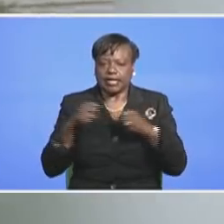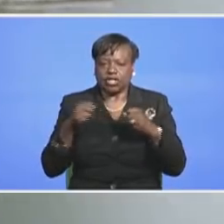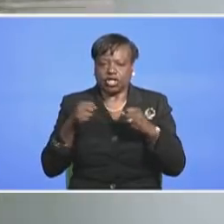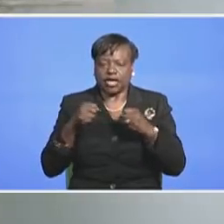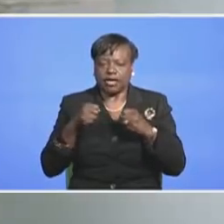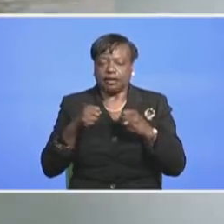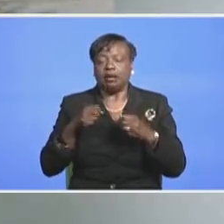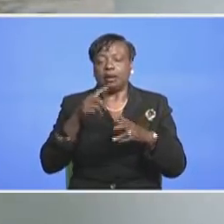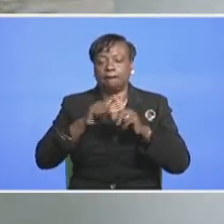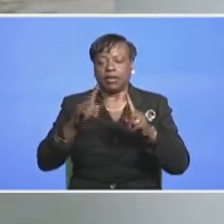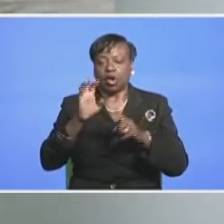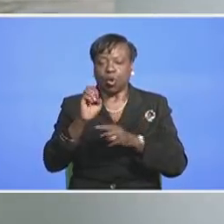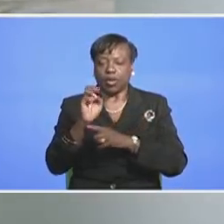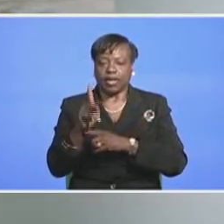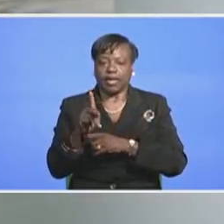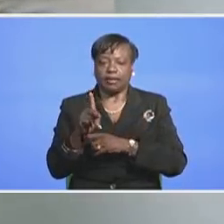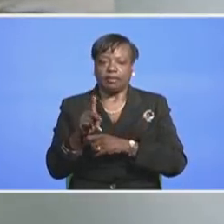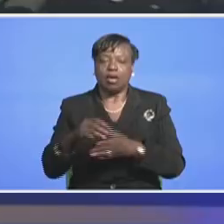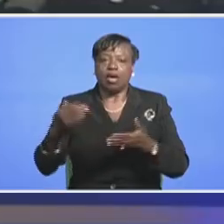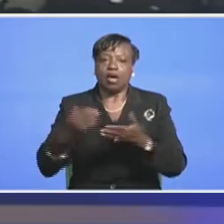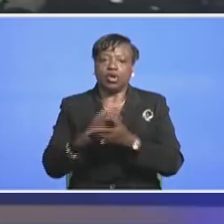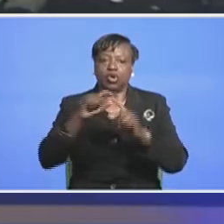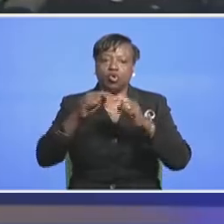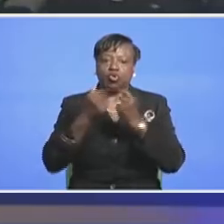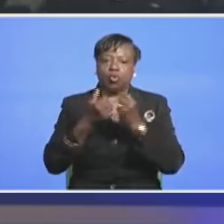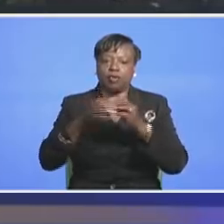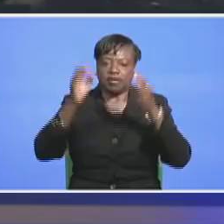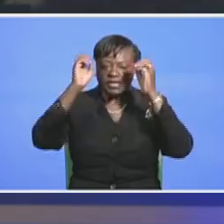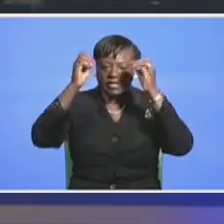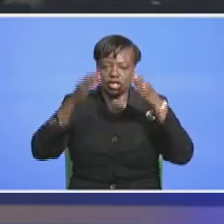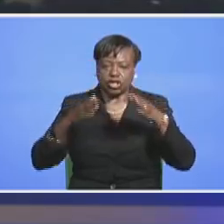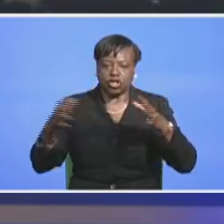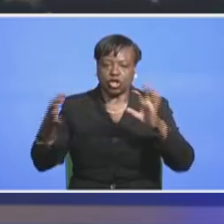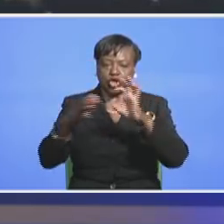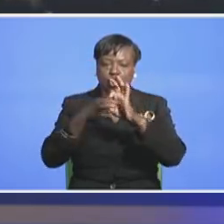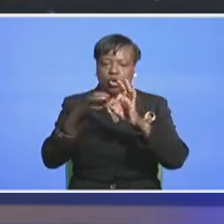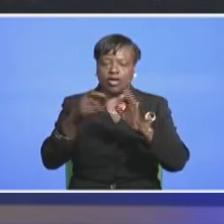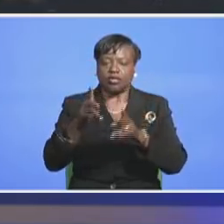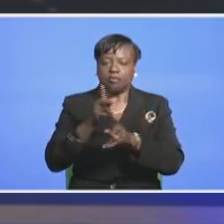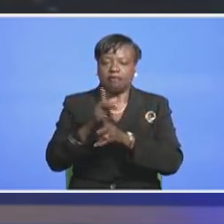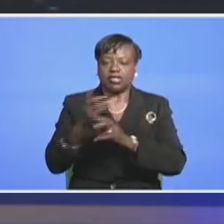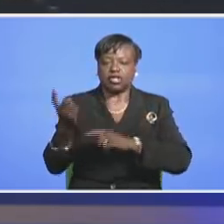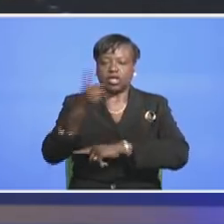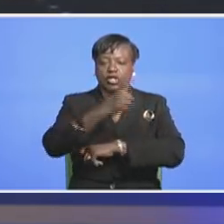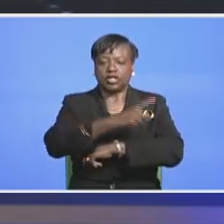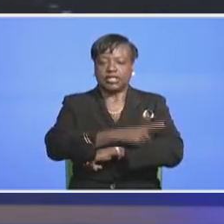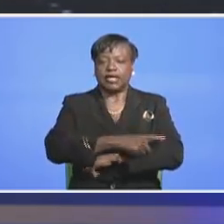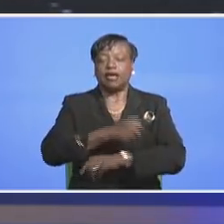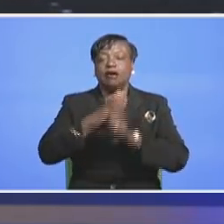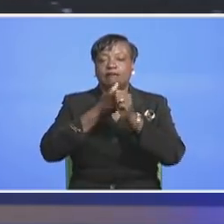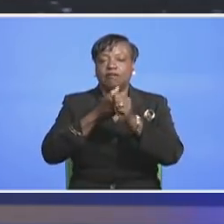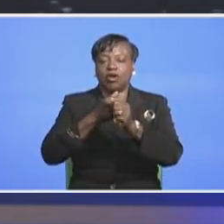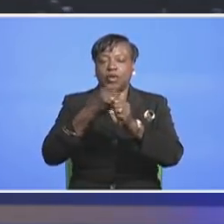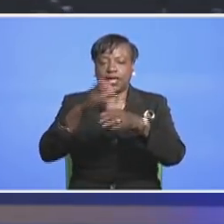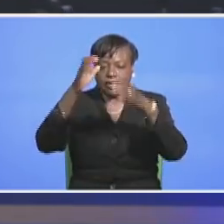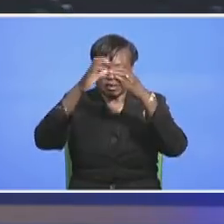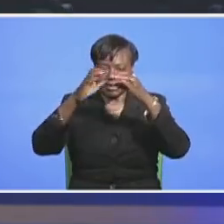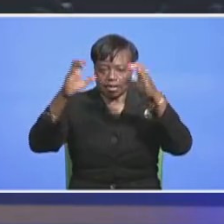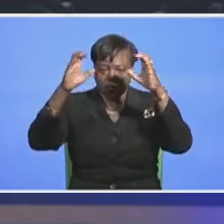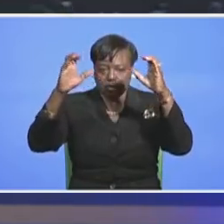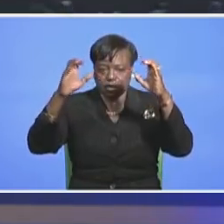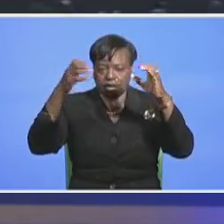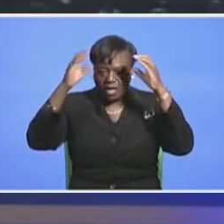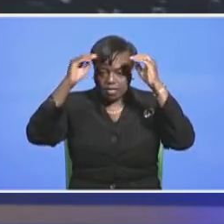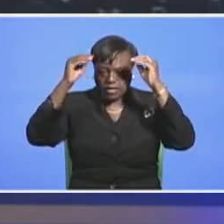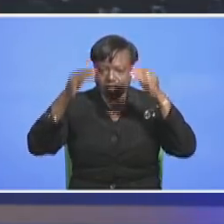visibly okay. A new group of teachers officially joined the profession today following a commissioning ceremony. The teachers